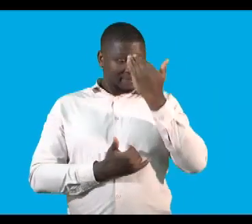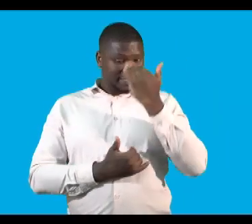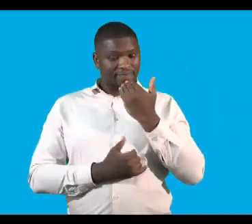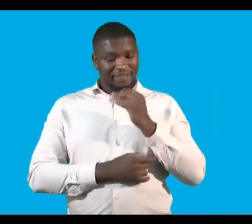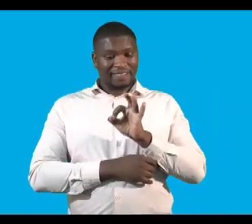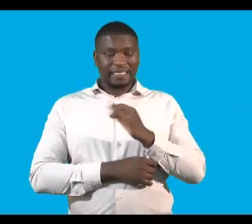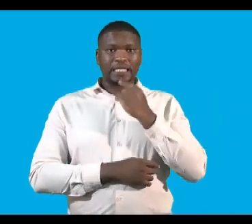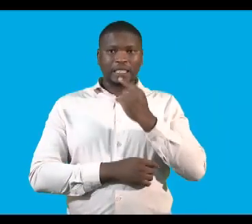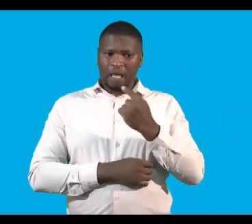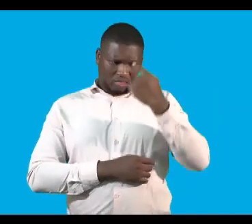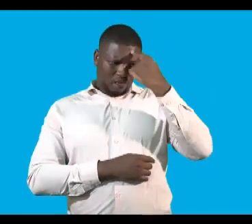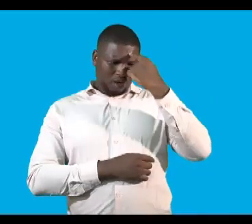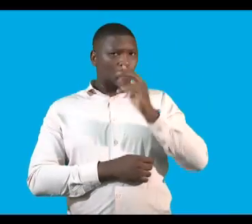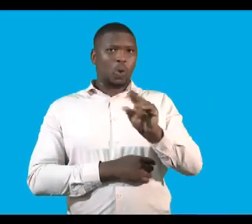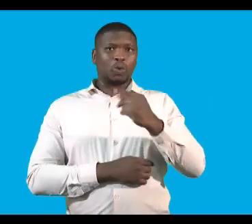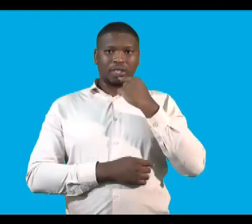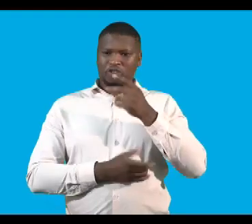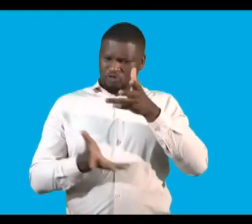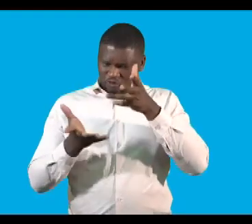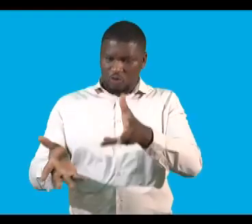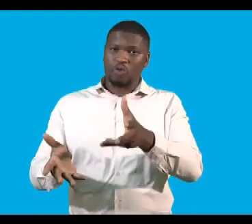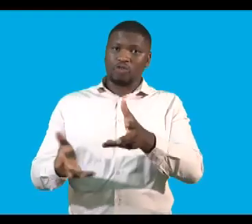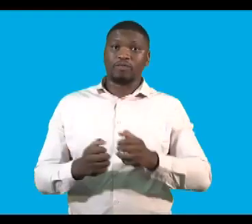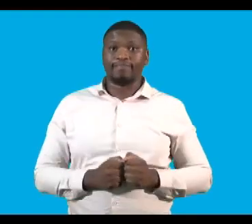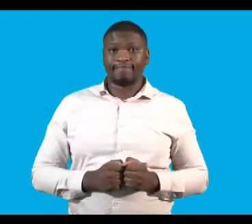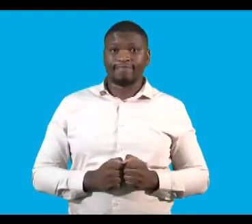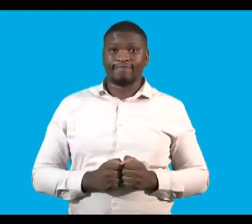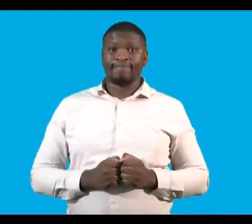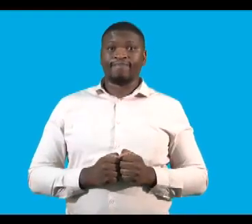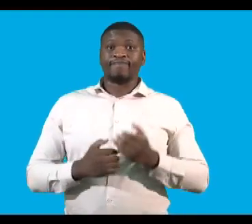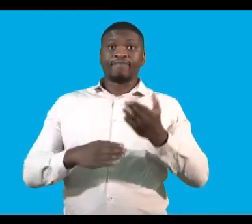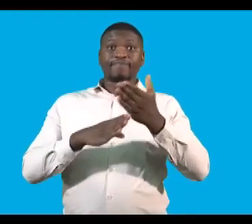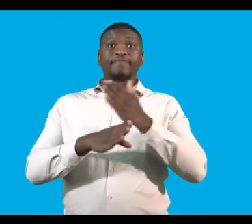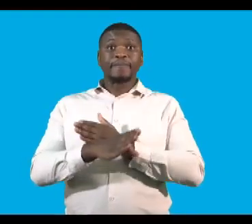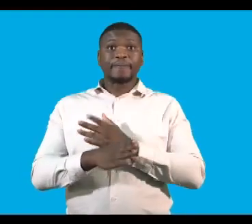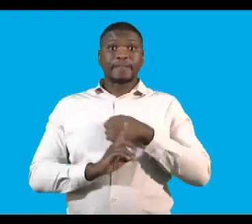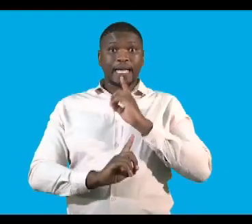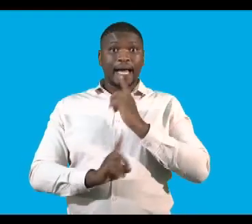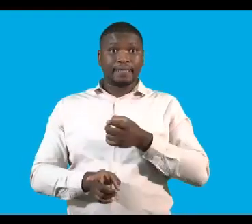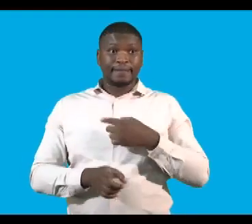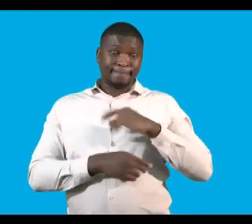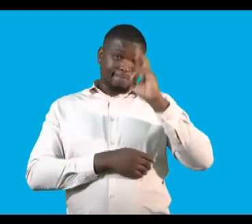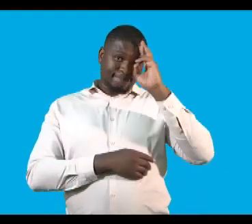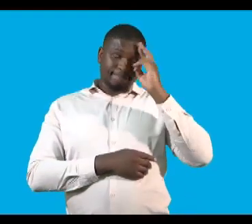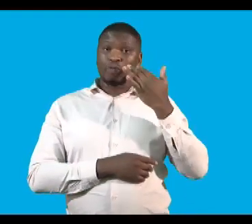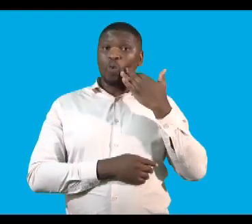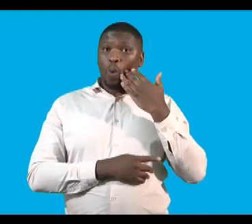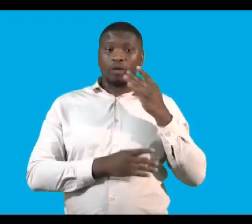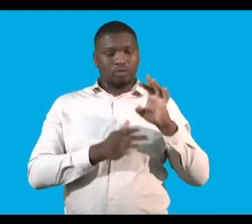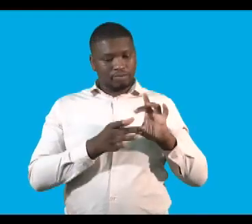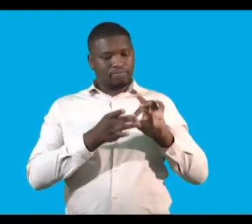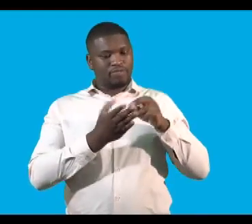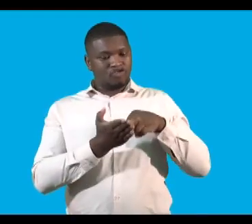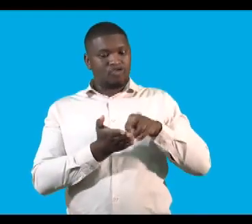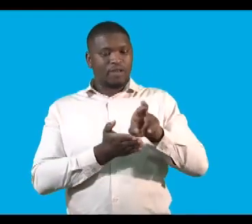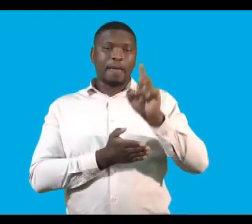says, it is a religion. Let's look at the answer. Remember, when you have to refer to different frames, make sure